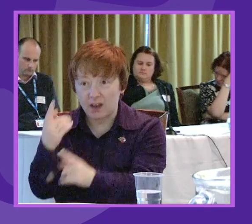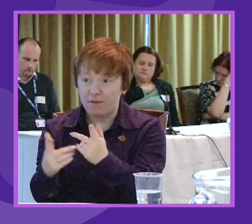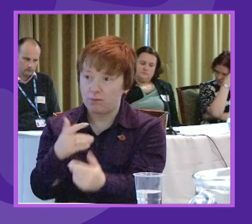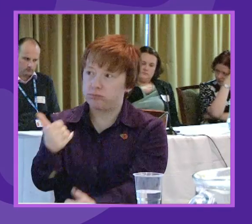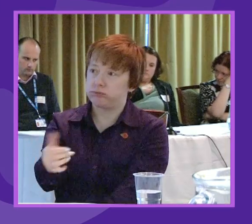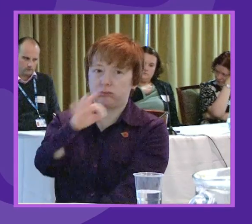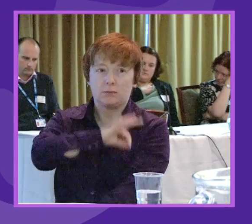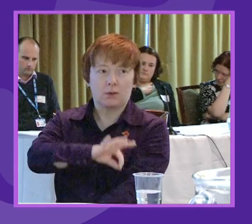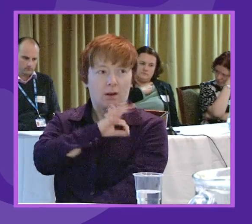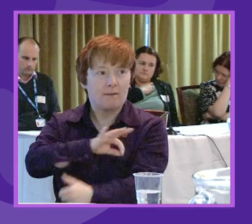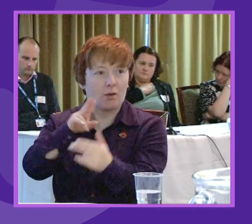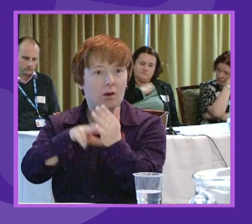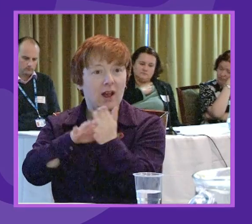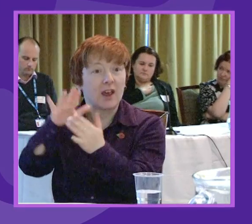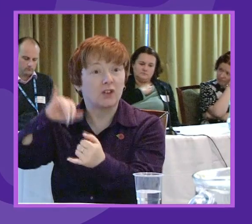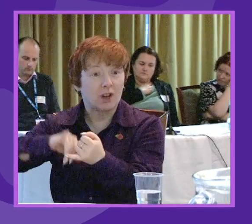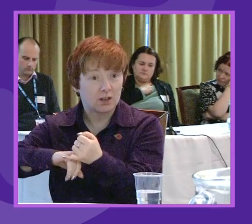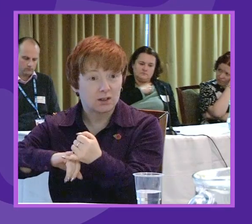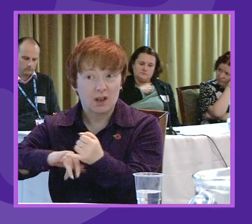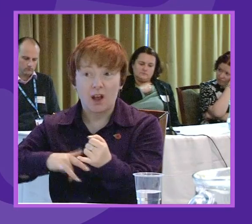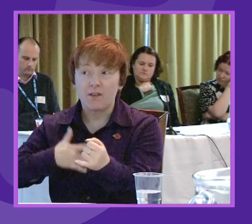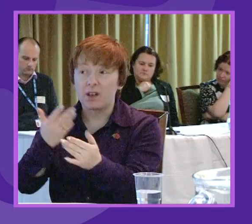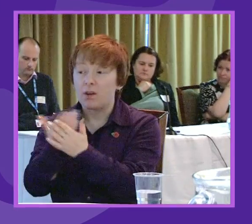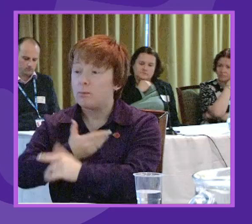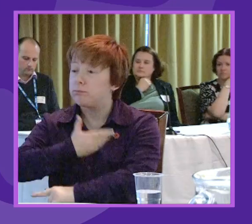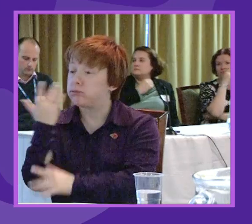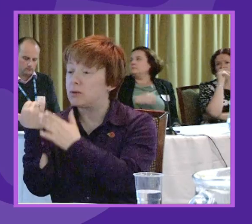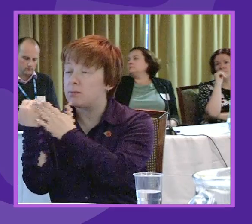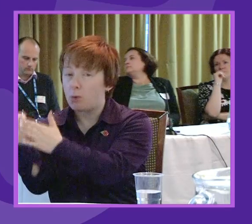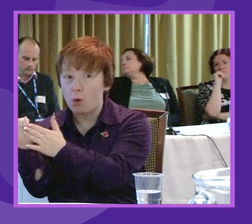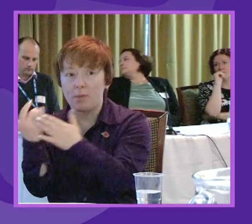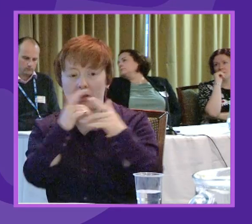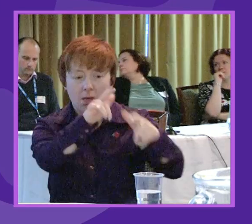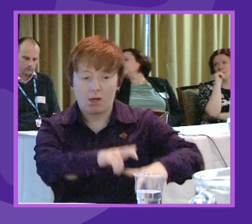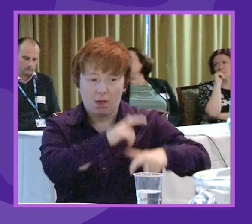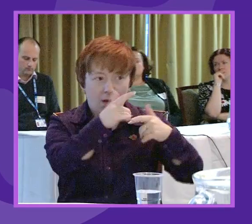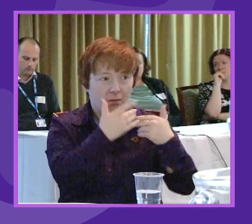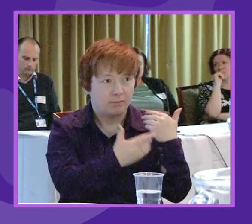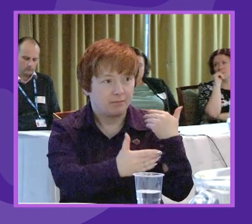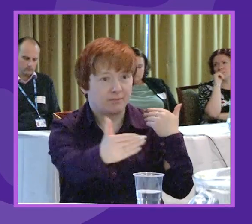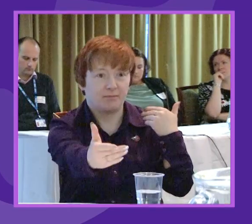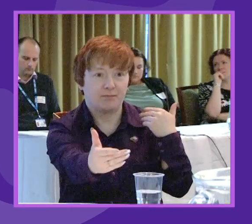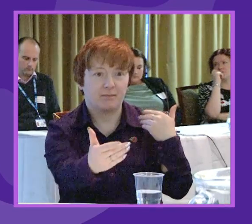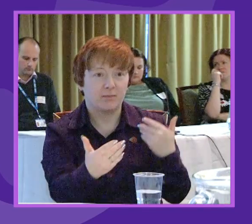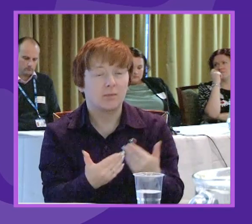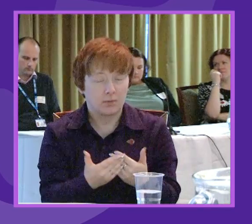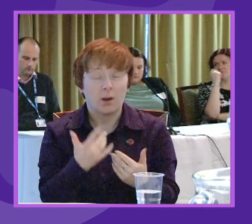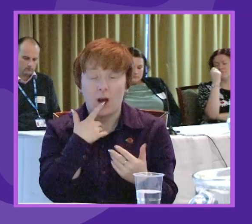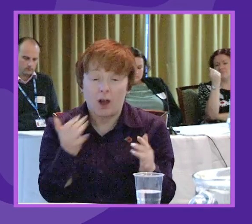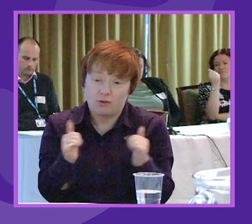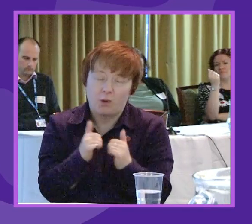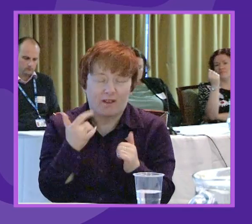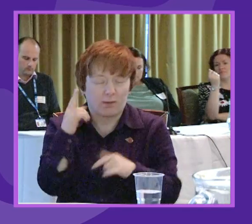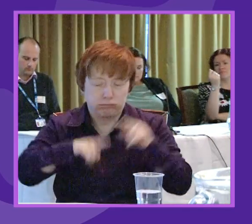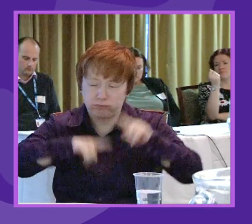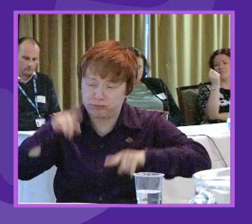idea and an asset to the NHS, as I believe my stay would have been much longer without this support. And I agree with